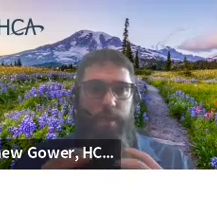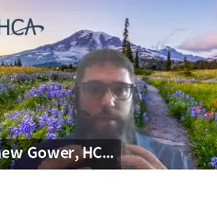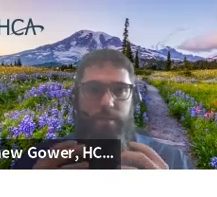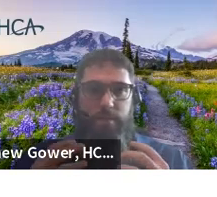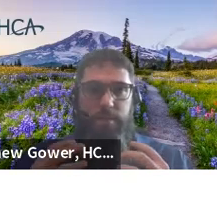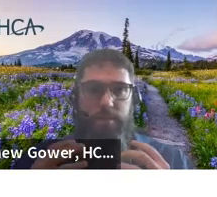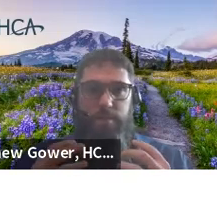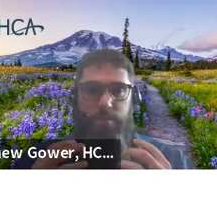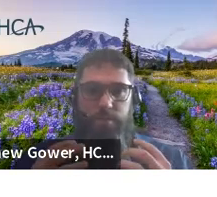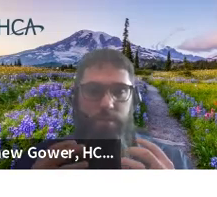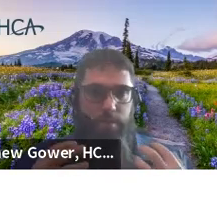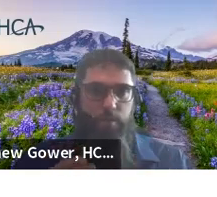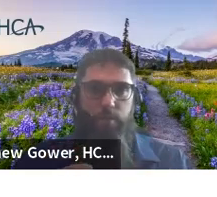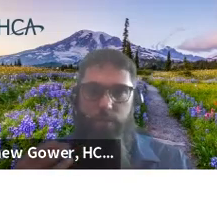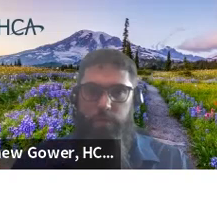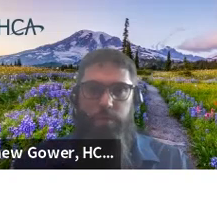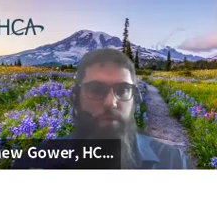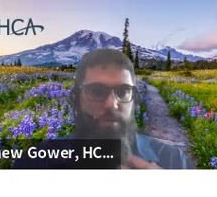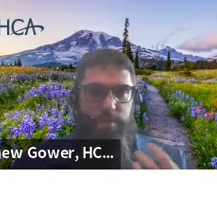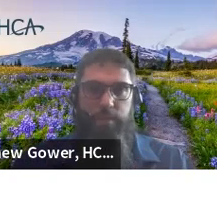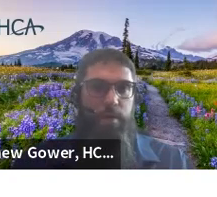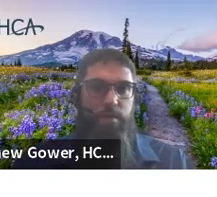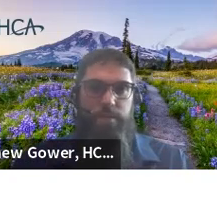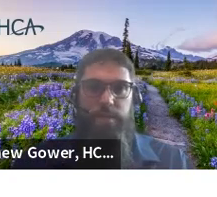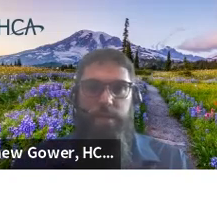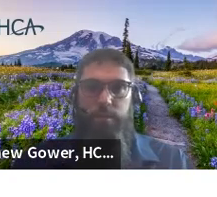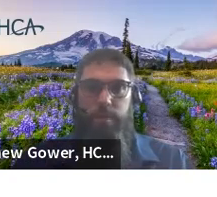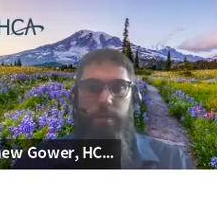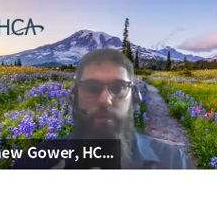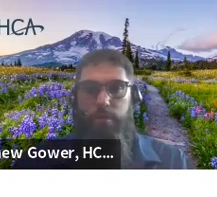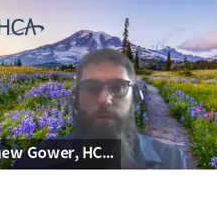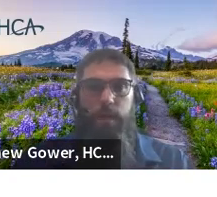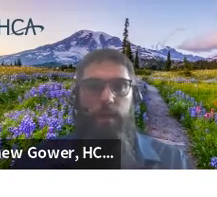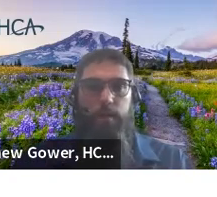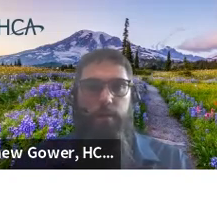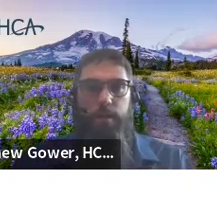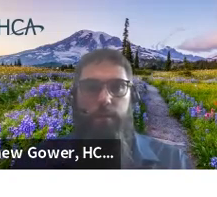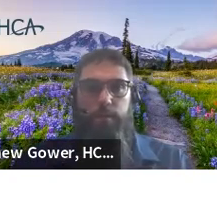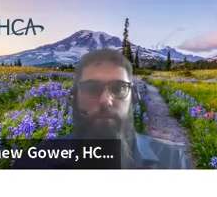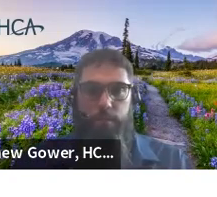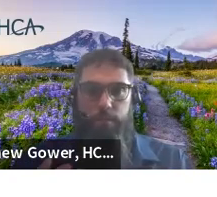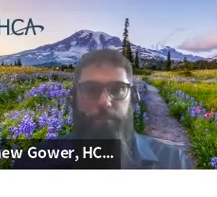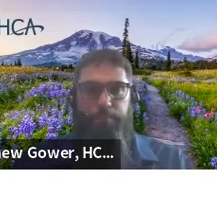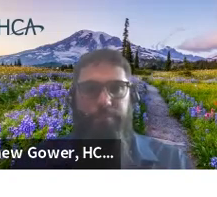we're providing services to youth, older adults, our LGBT community, or